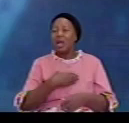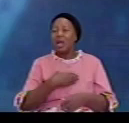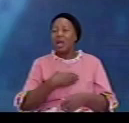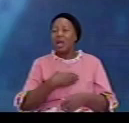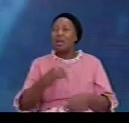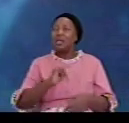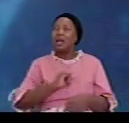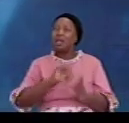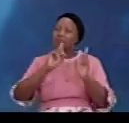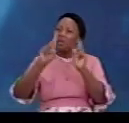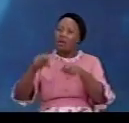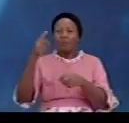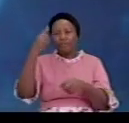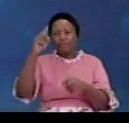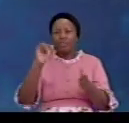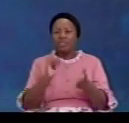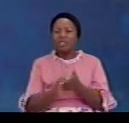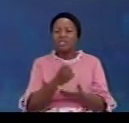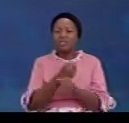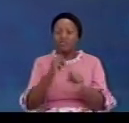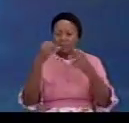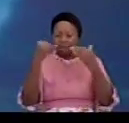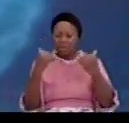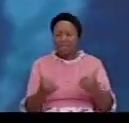Come for that salvation now.